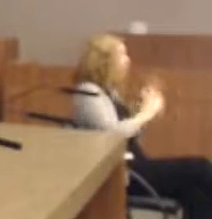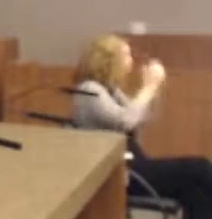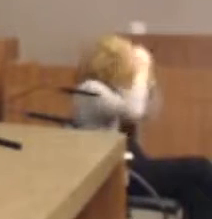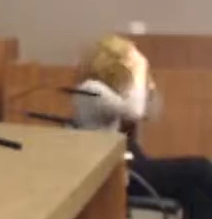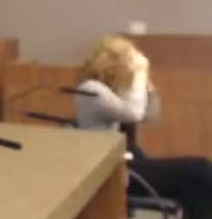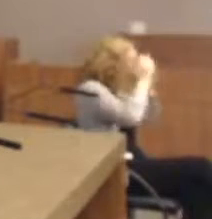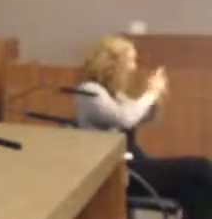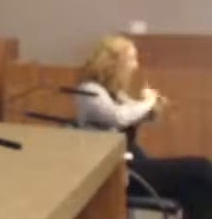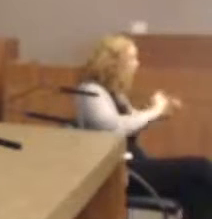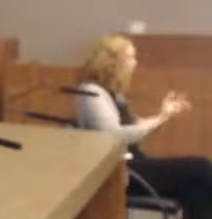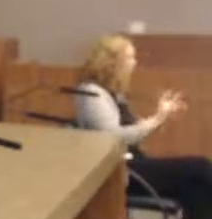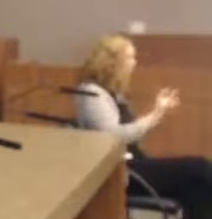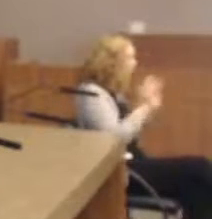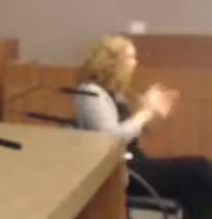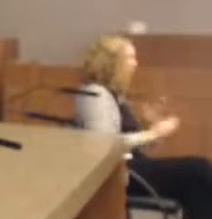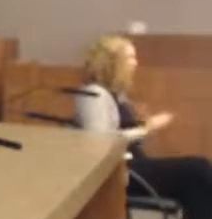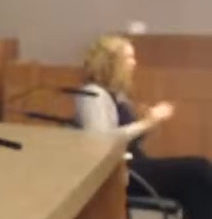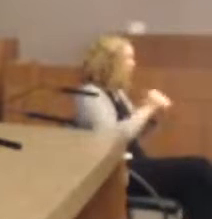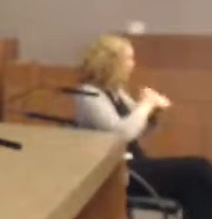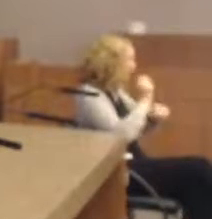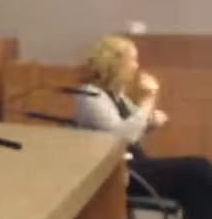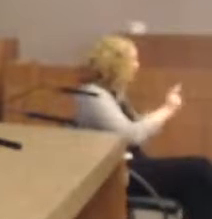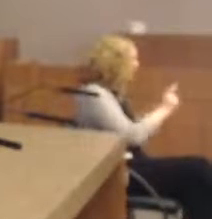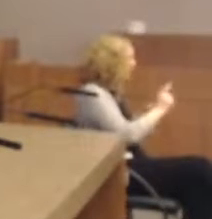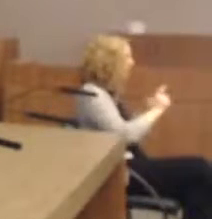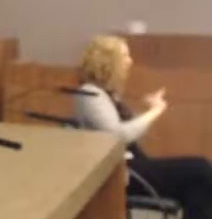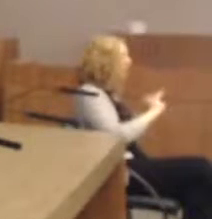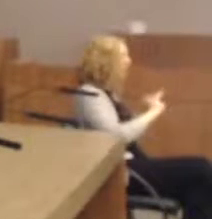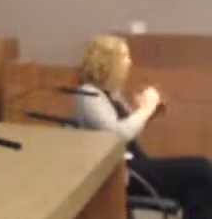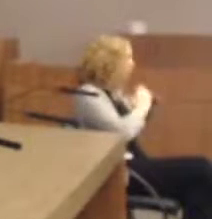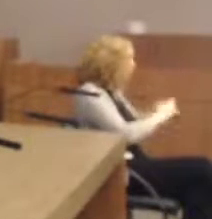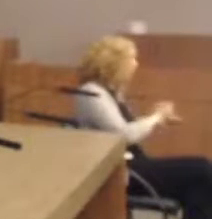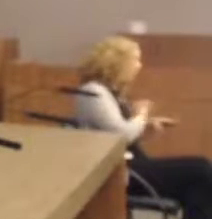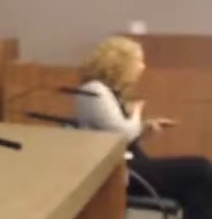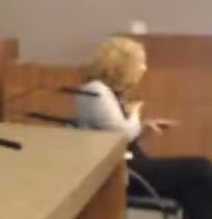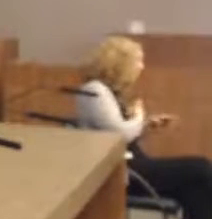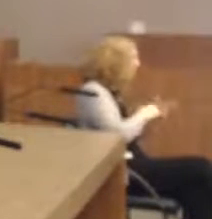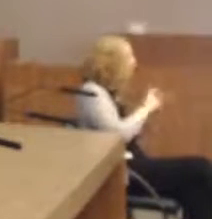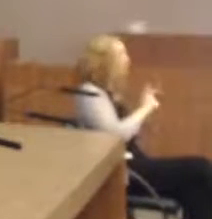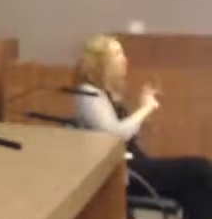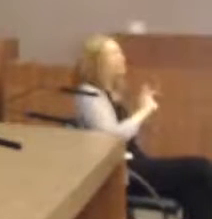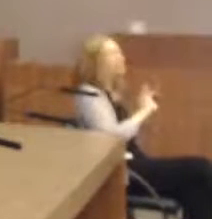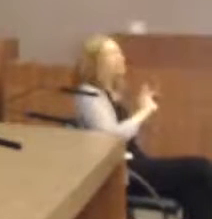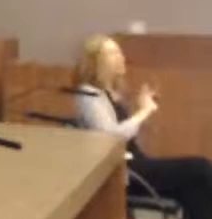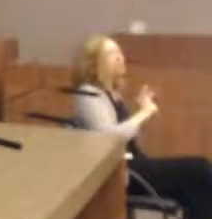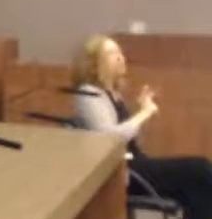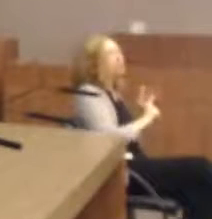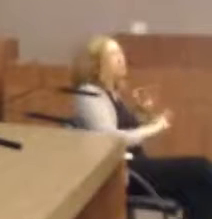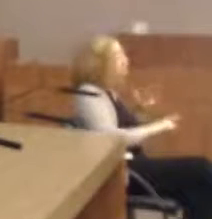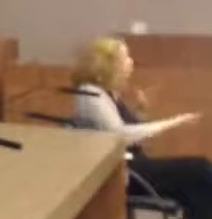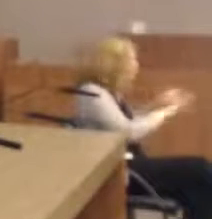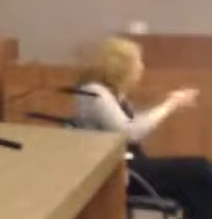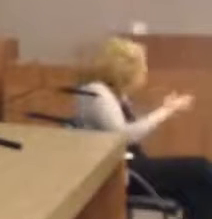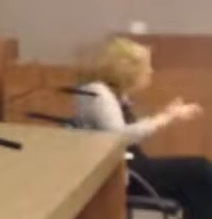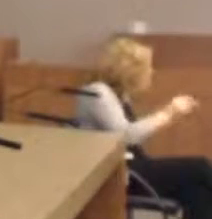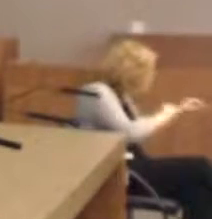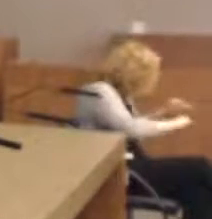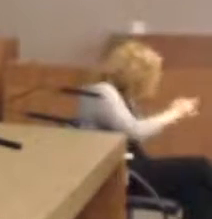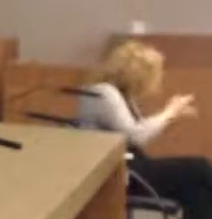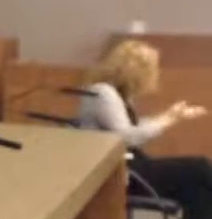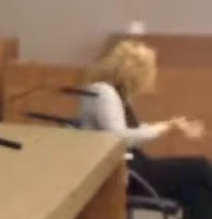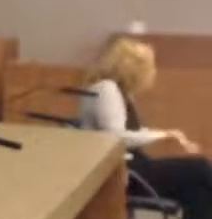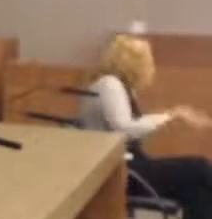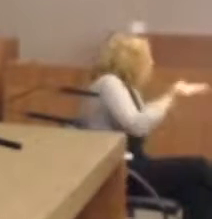and prepared to fight back, to protect ourselves, to pick up things, to move things,